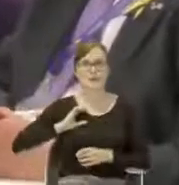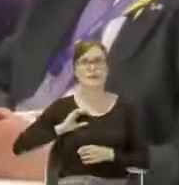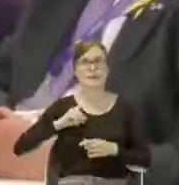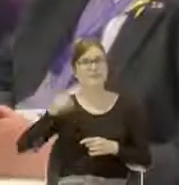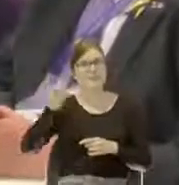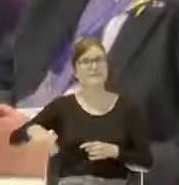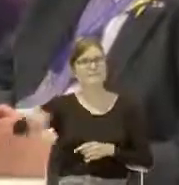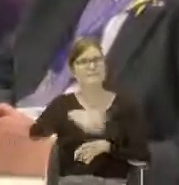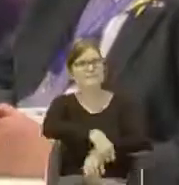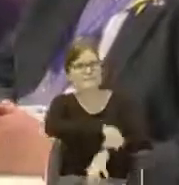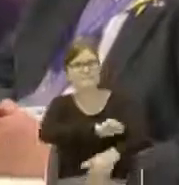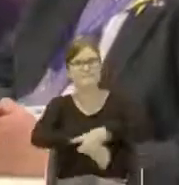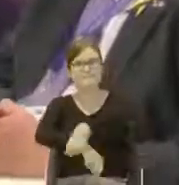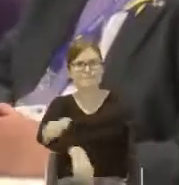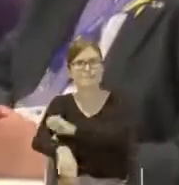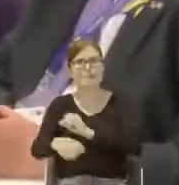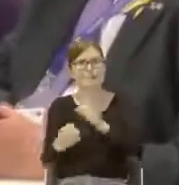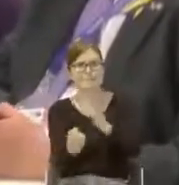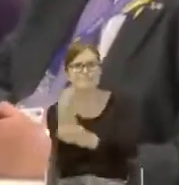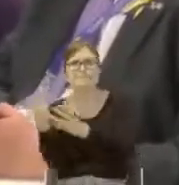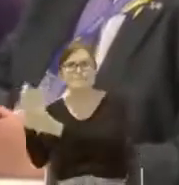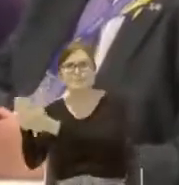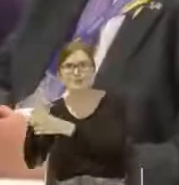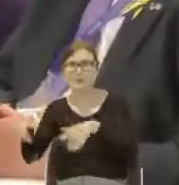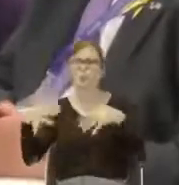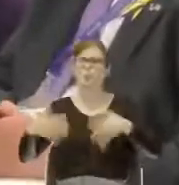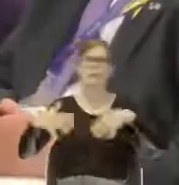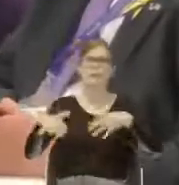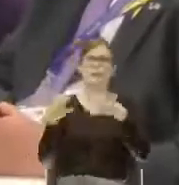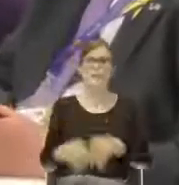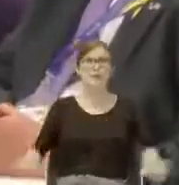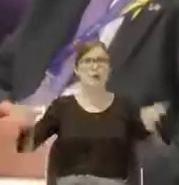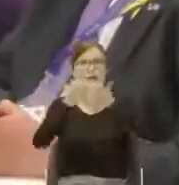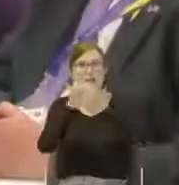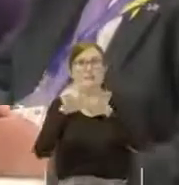year, including the outcomes of this World Assembly